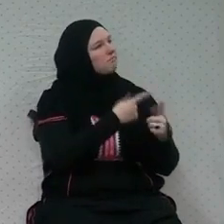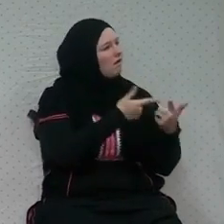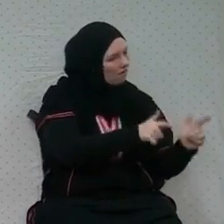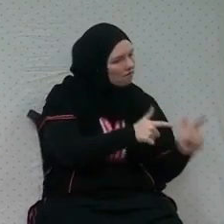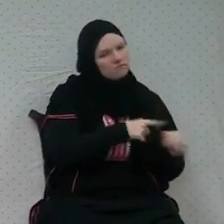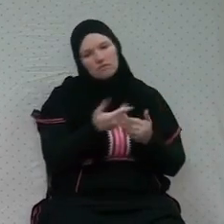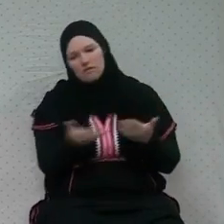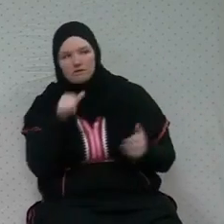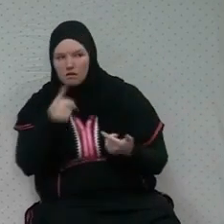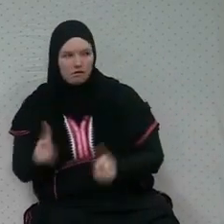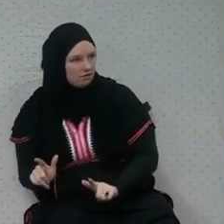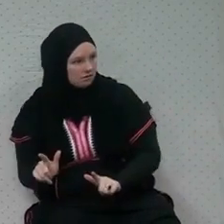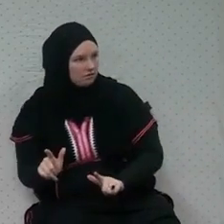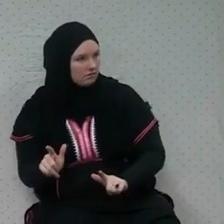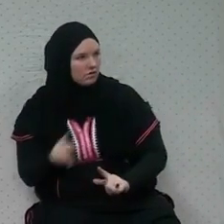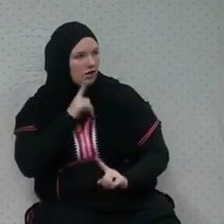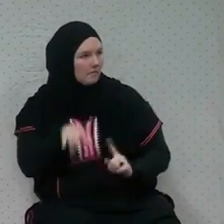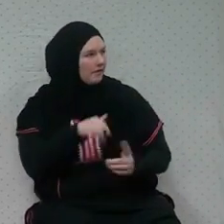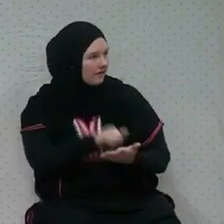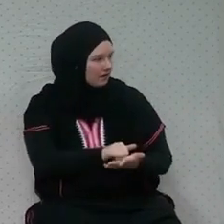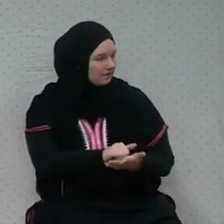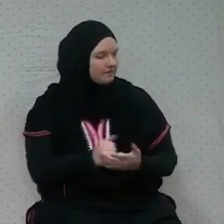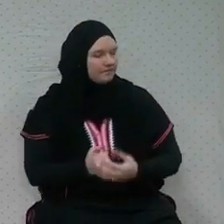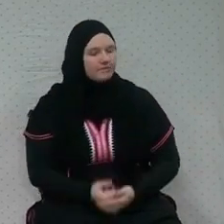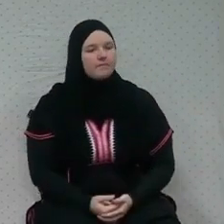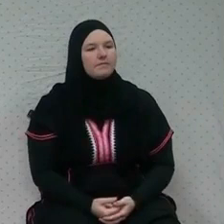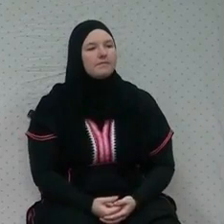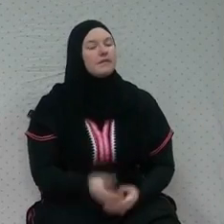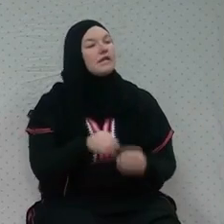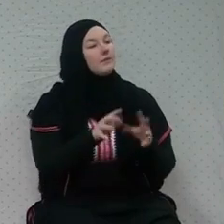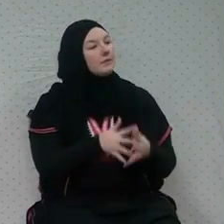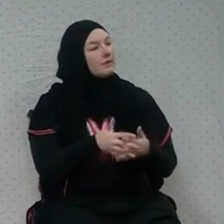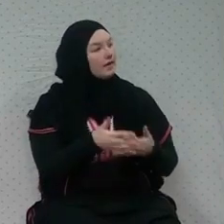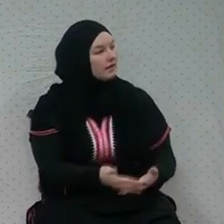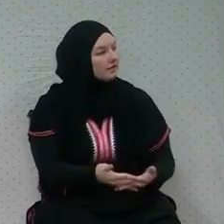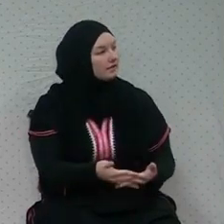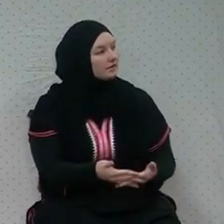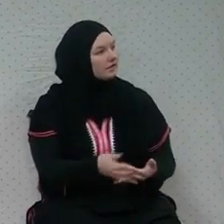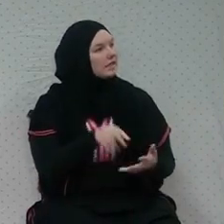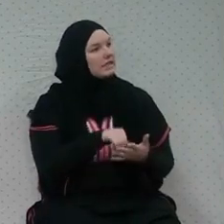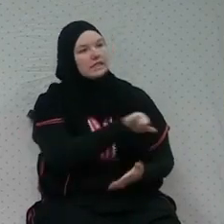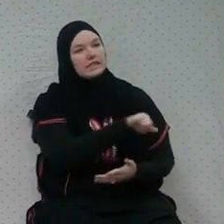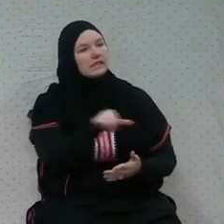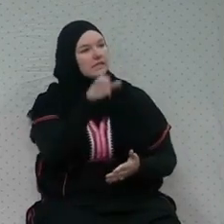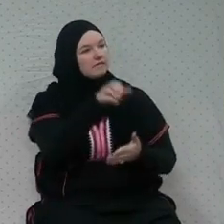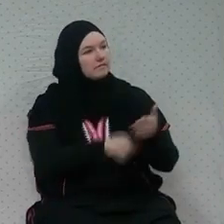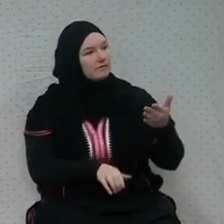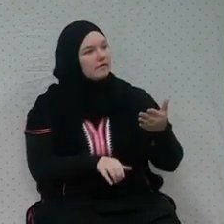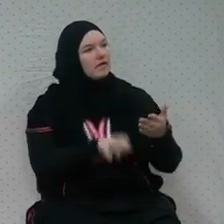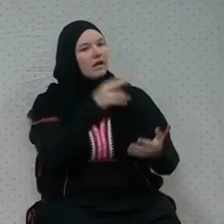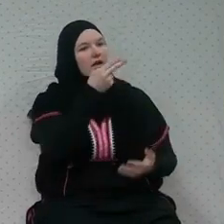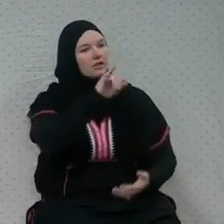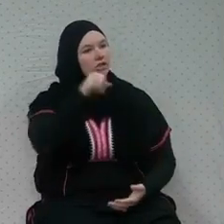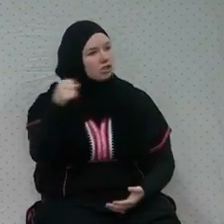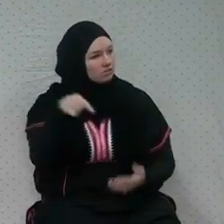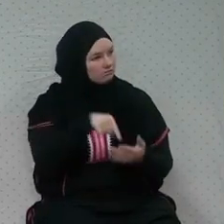as hurumat, hurumat Allah. And the Quran, in the same surah, in Surah Al-Hajj, Allah